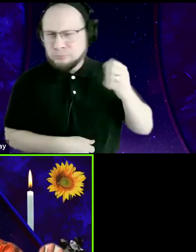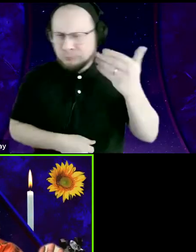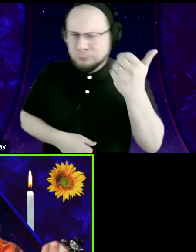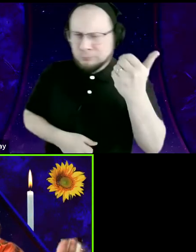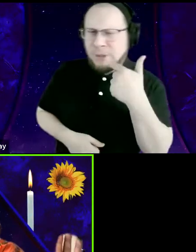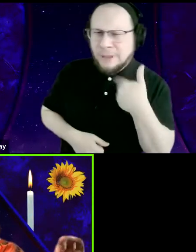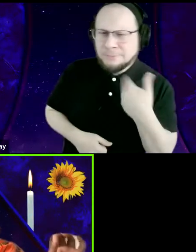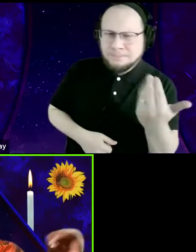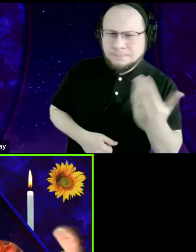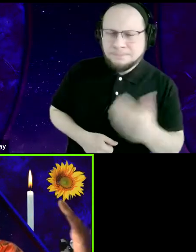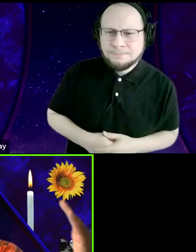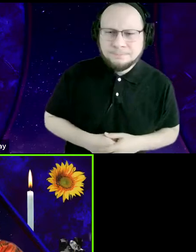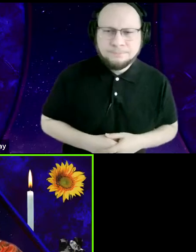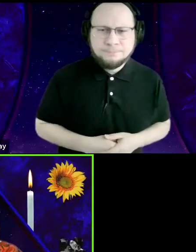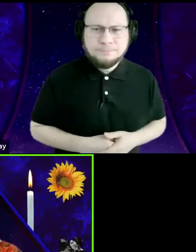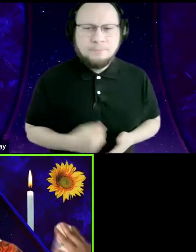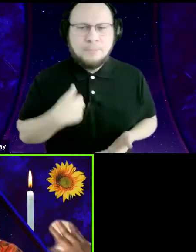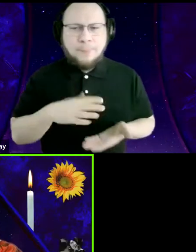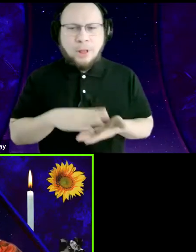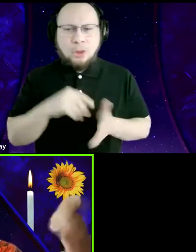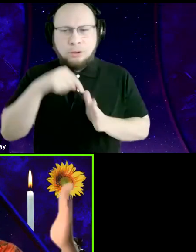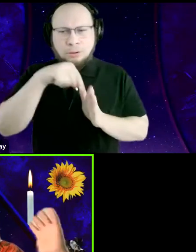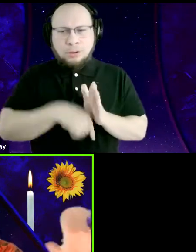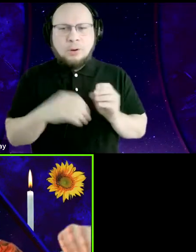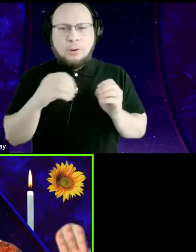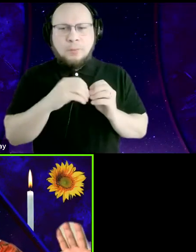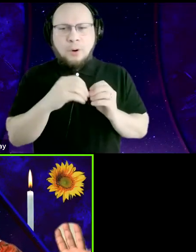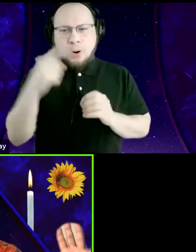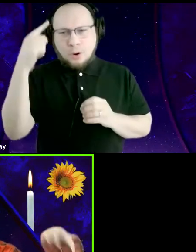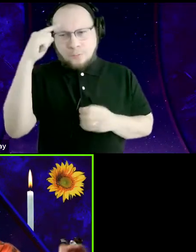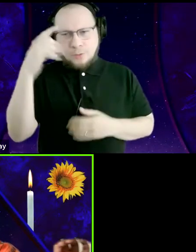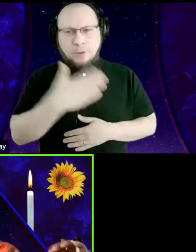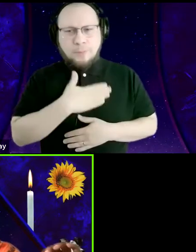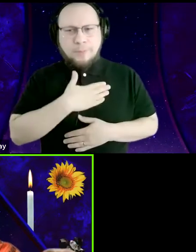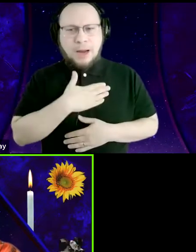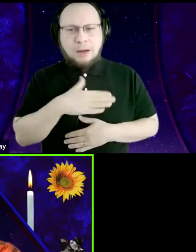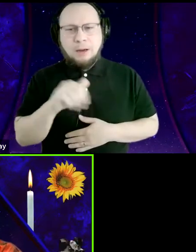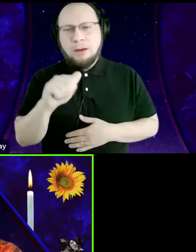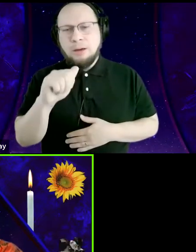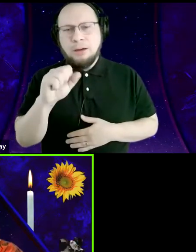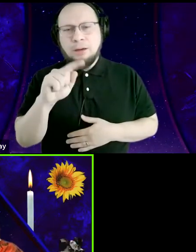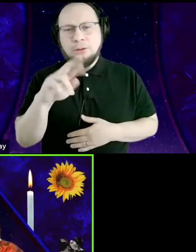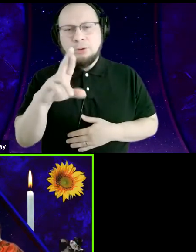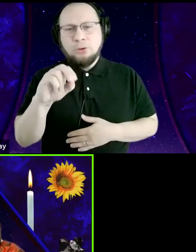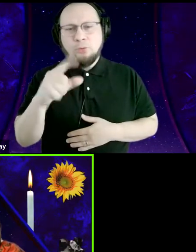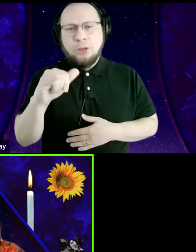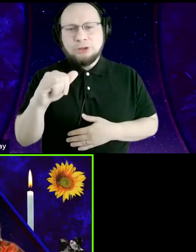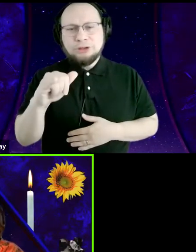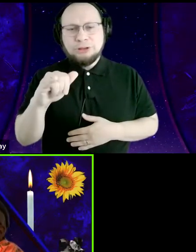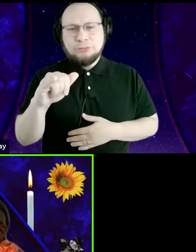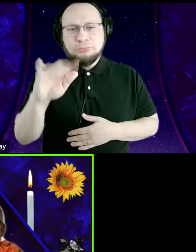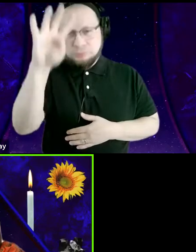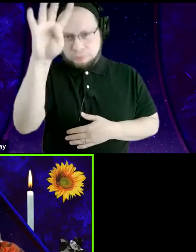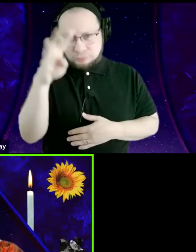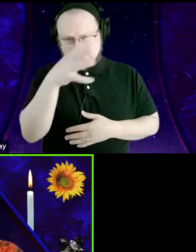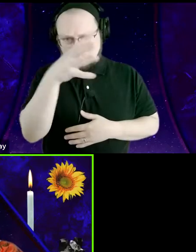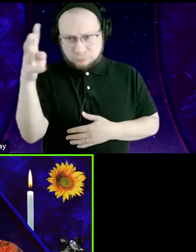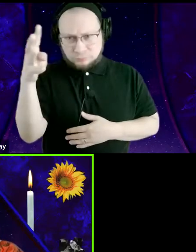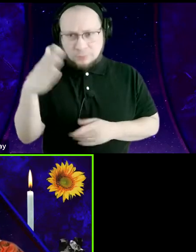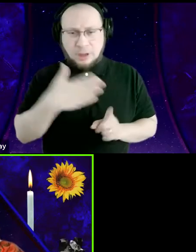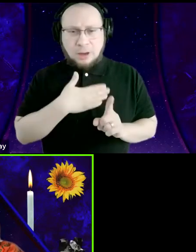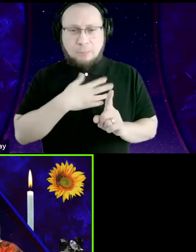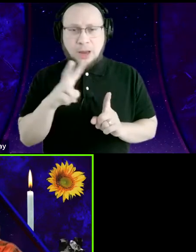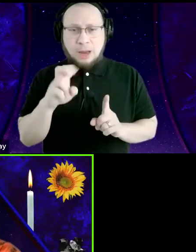So, I'm learning more about the different parts of my, my chart. And so my Venus is in